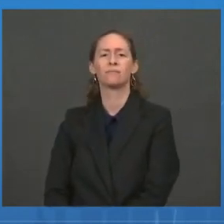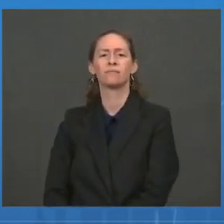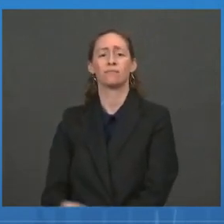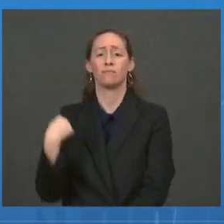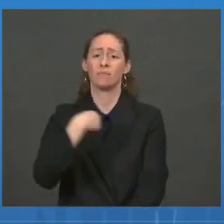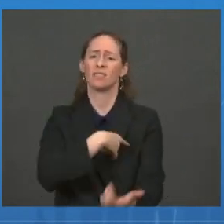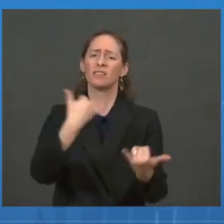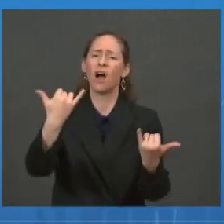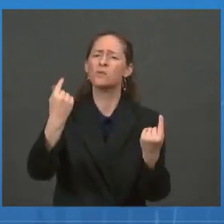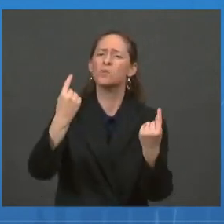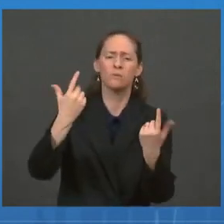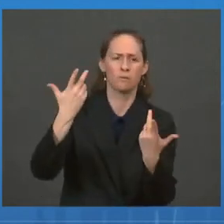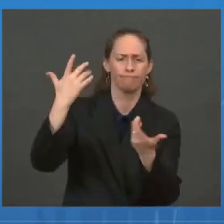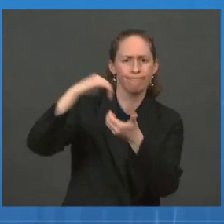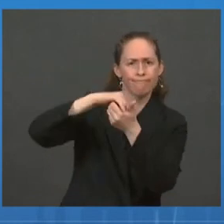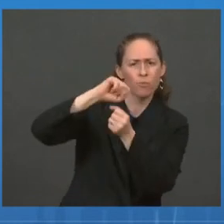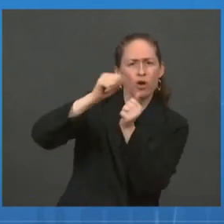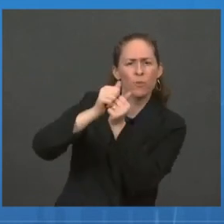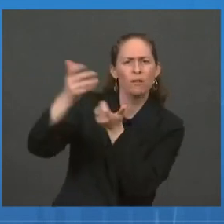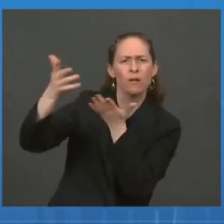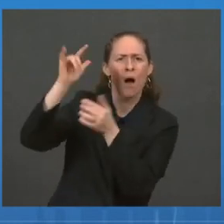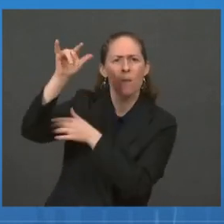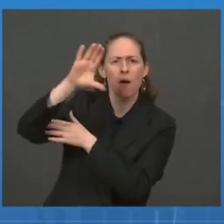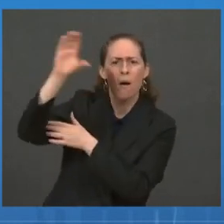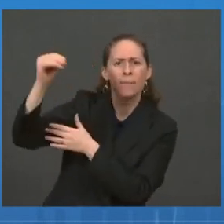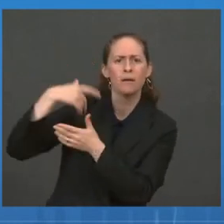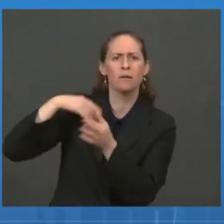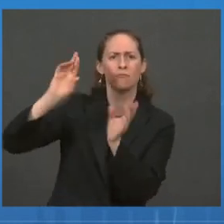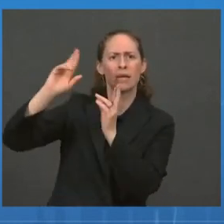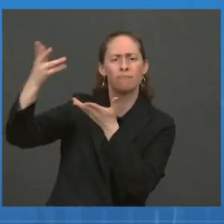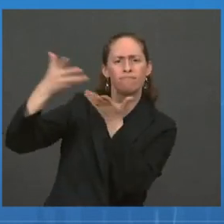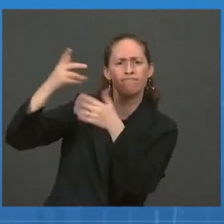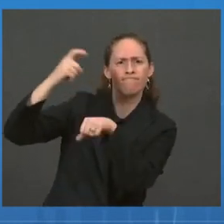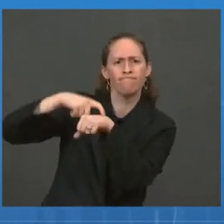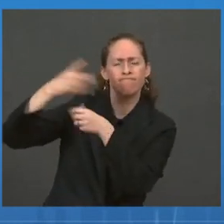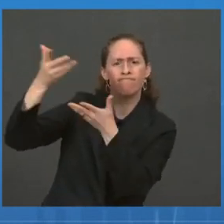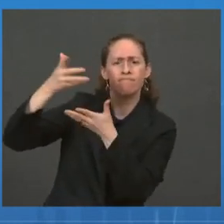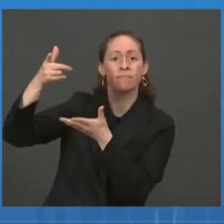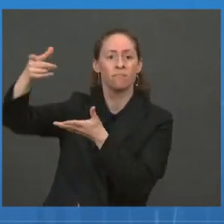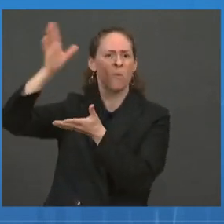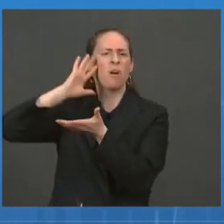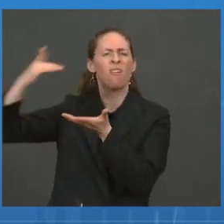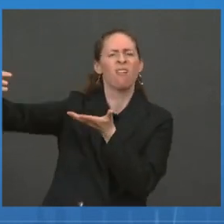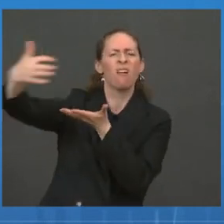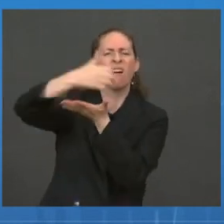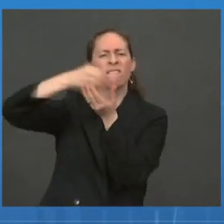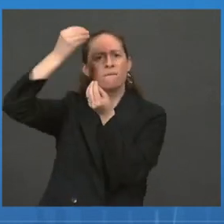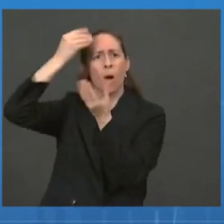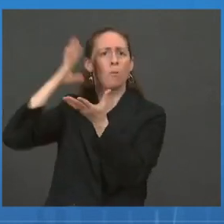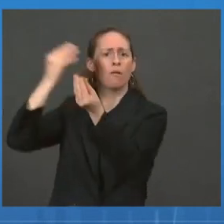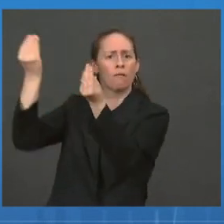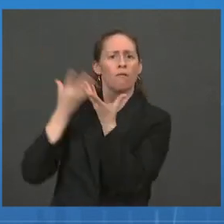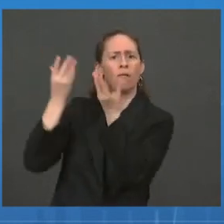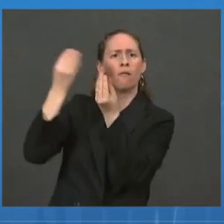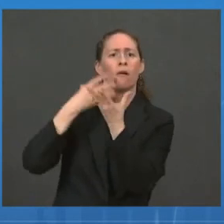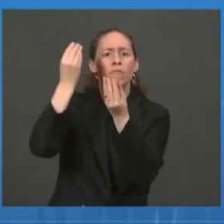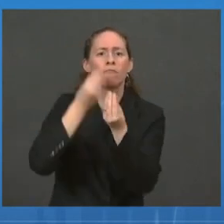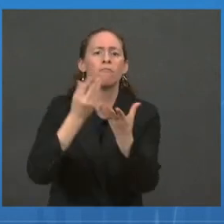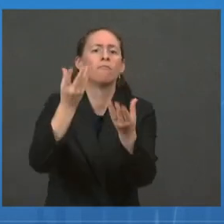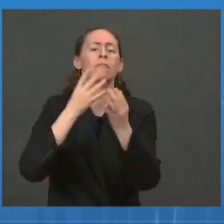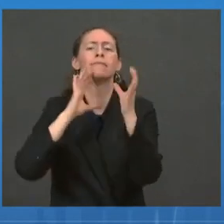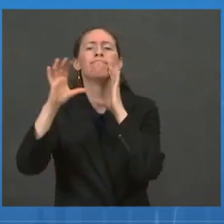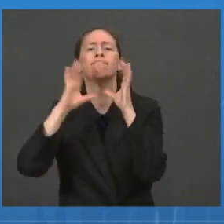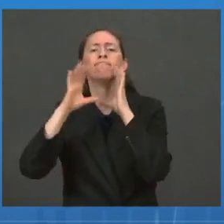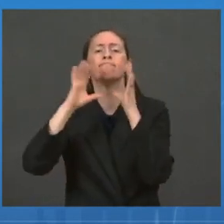cdc and local public health jurisdictions to enhance contact tracing and post-arrival follow-up should a case be